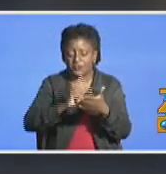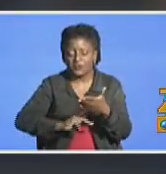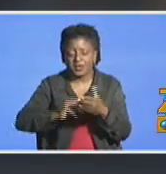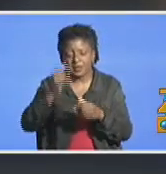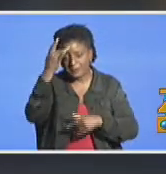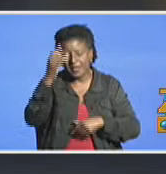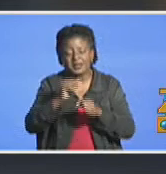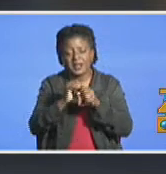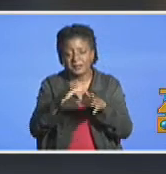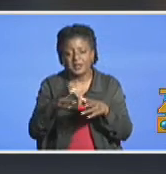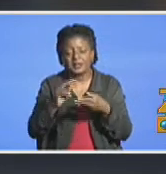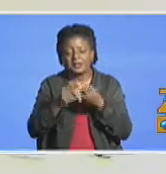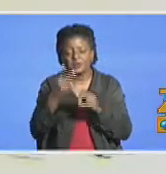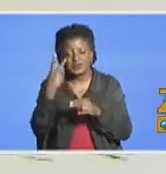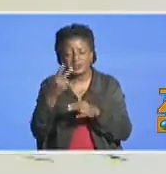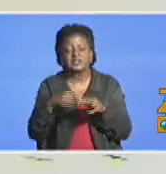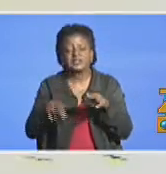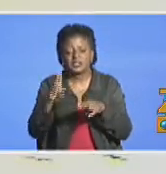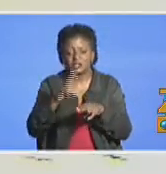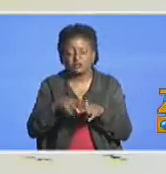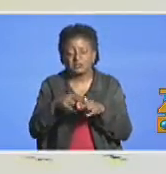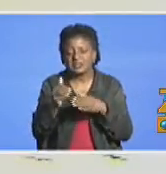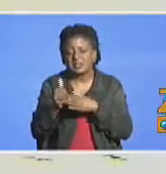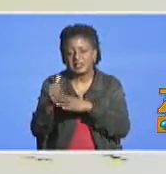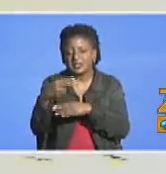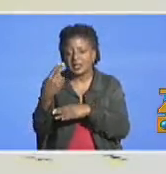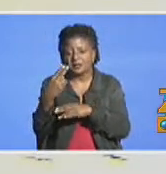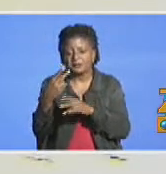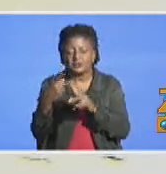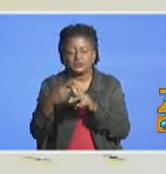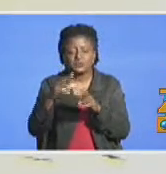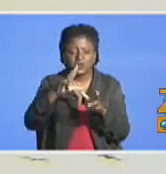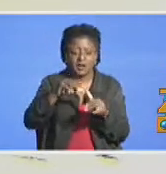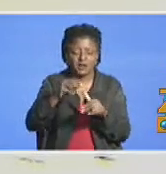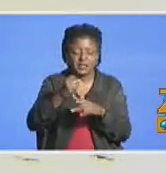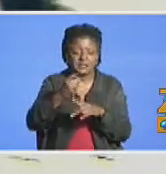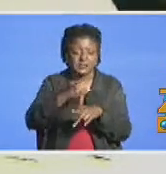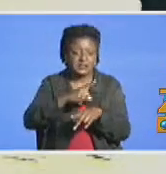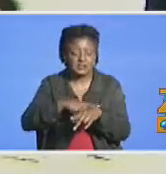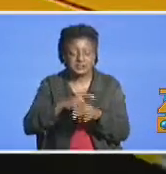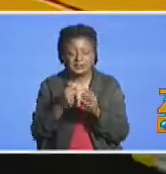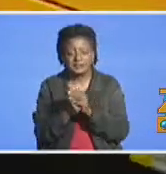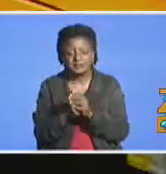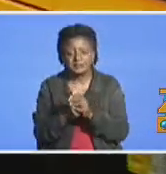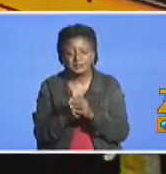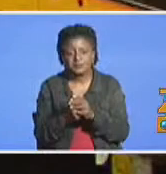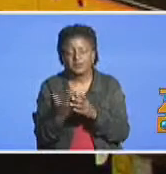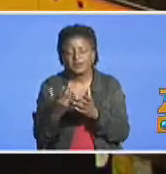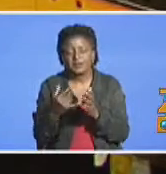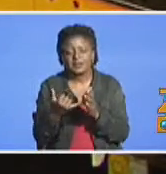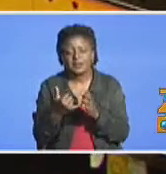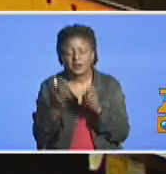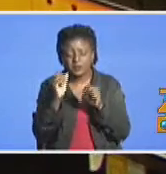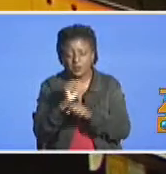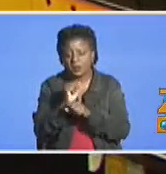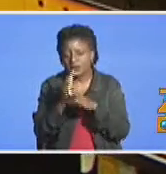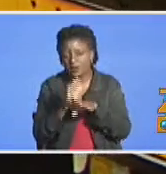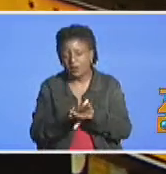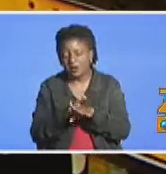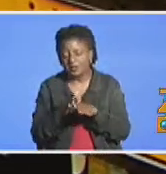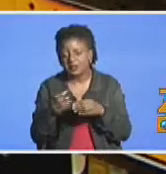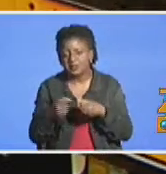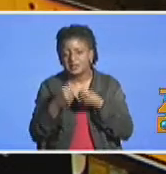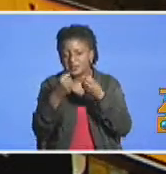months leading up to hurricane season. Now, an issue several local companies have had to contend with is the supply chain, which essentially has seen the